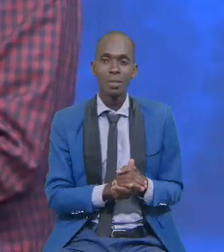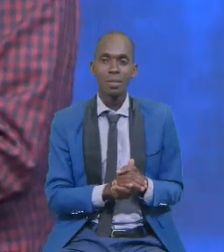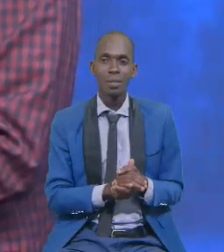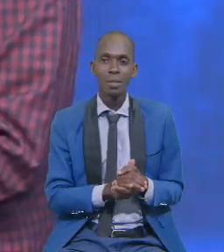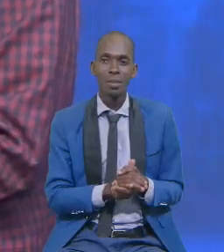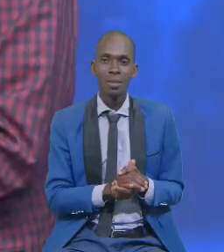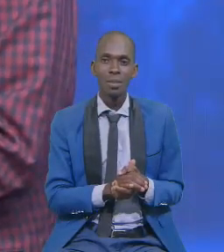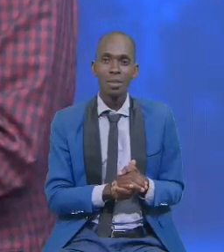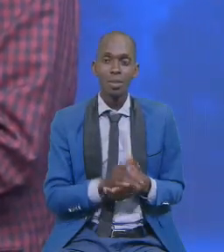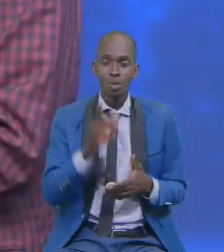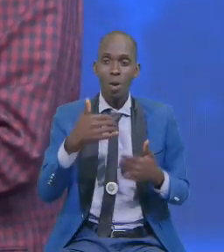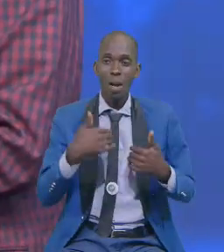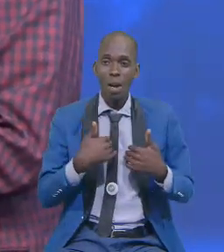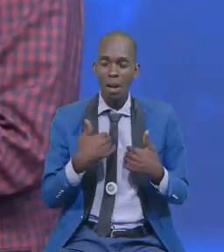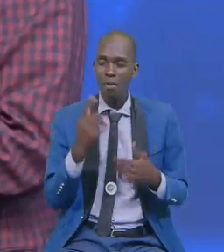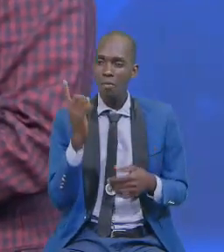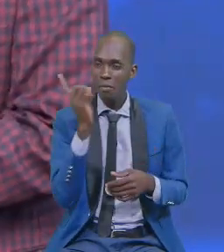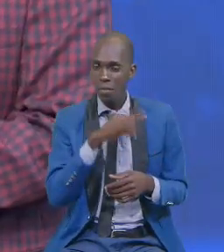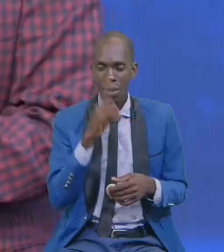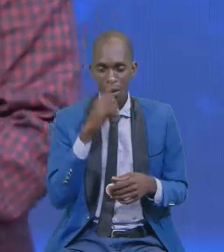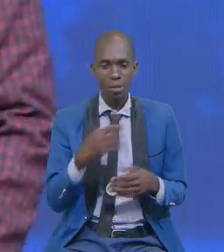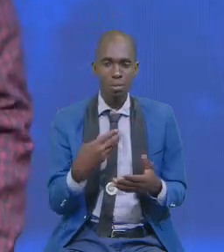You have fake currency